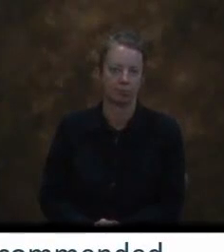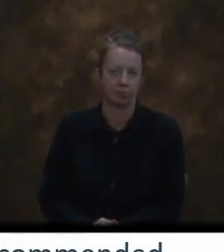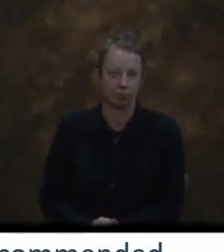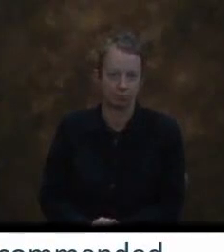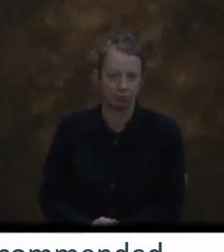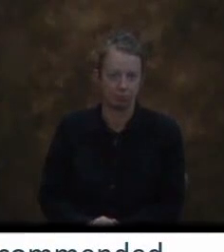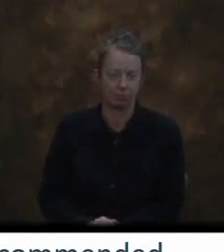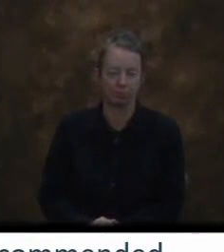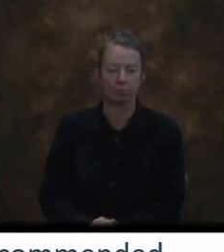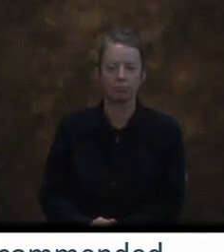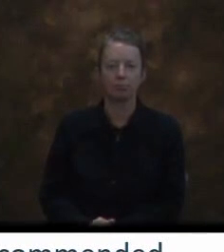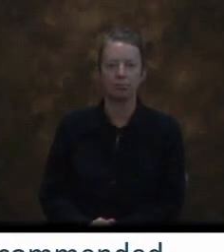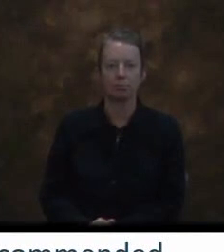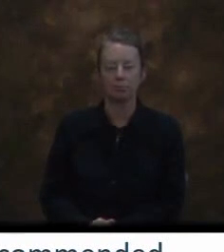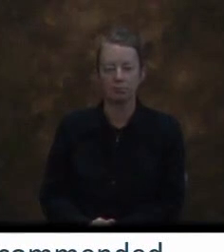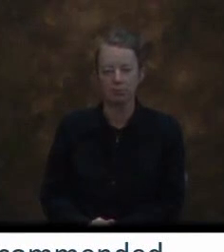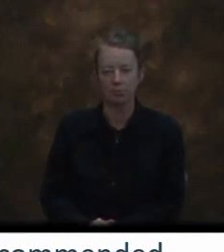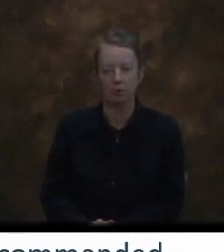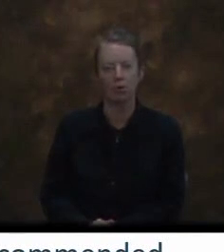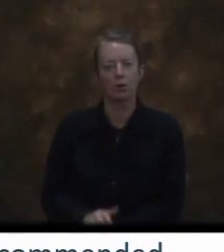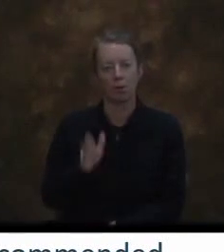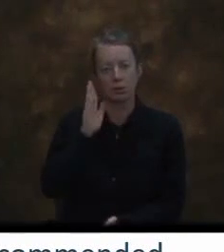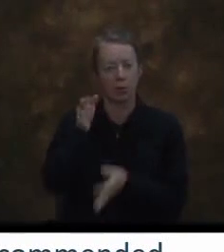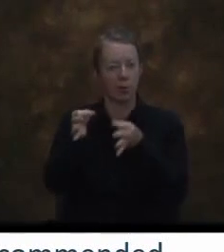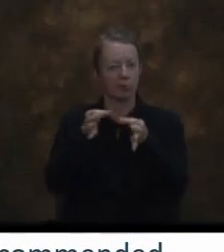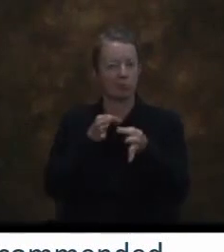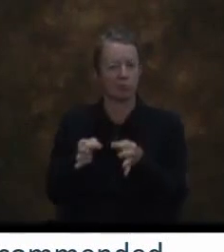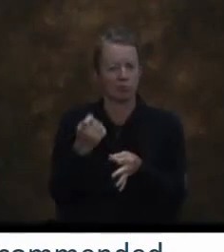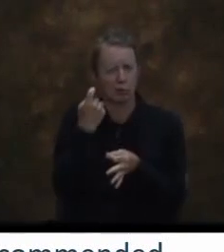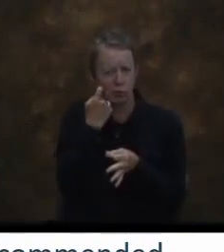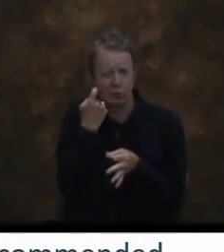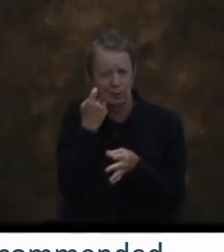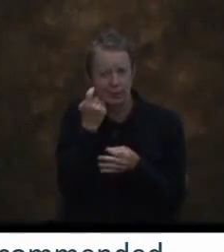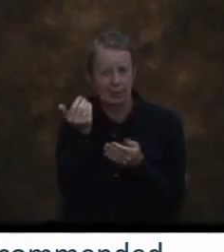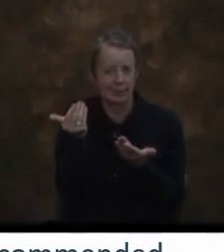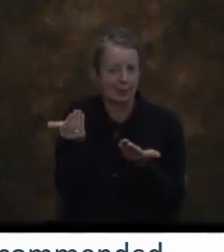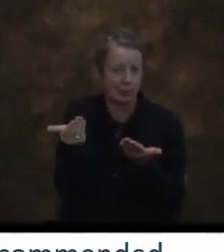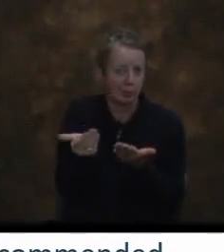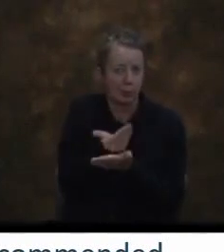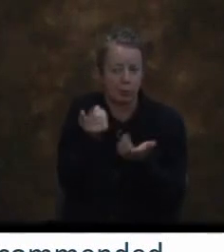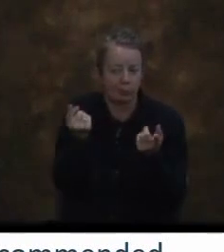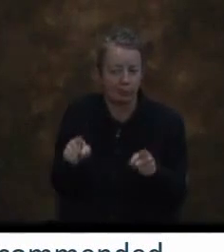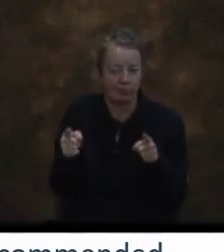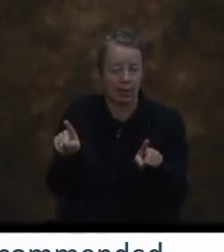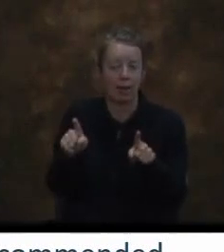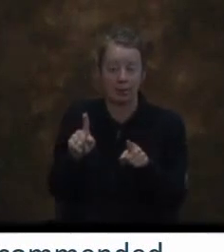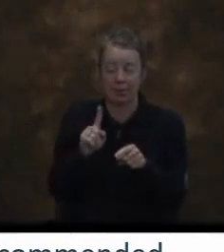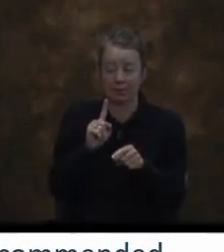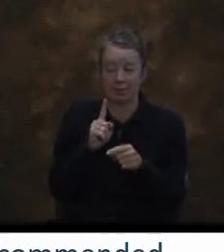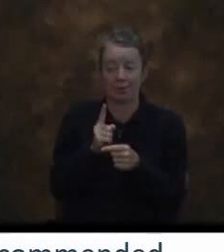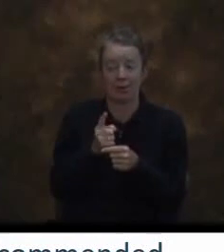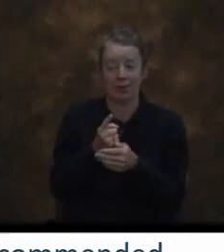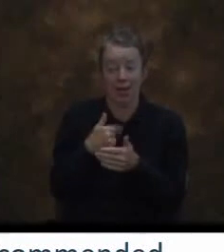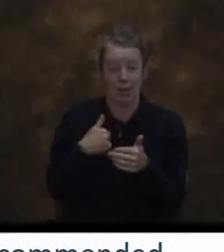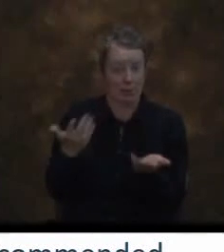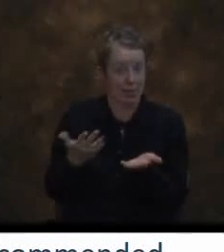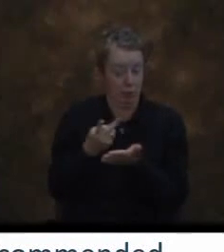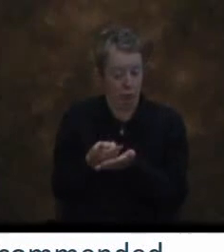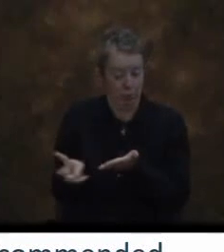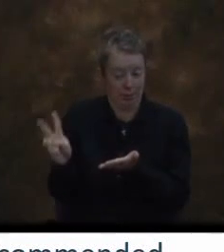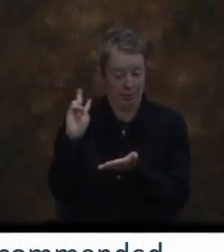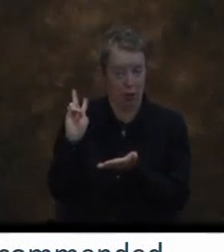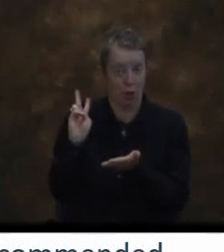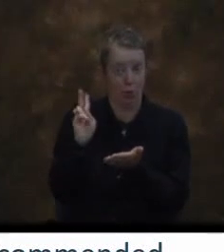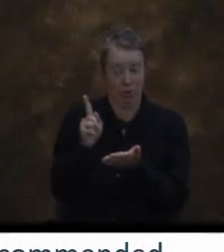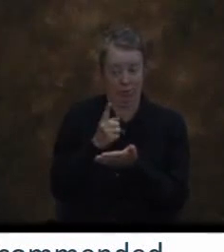And so I did want to go over some recent developments because it has been a busy couple of weeks since I saw you last. That we